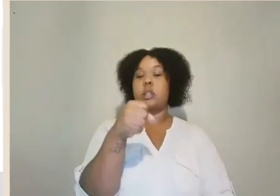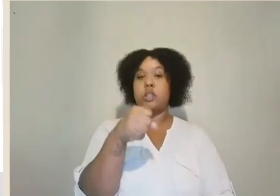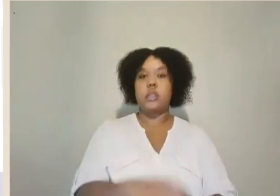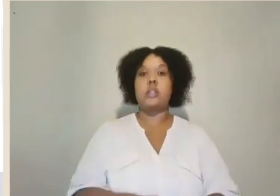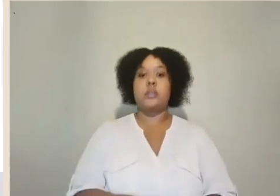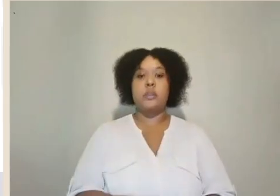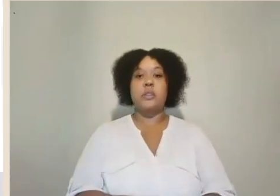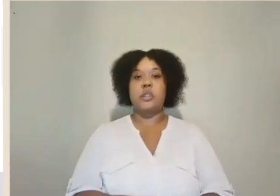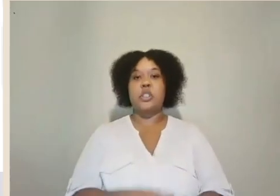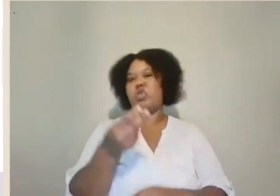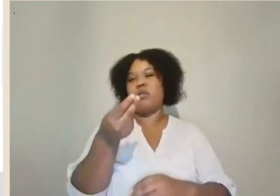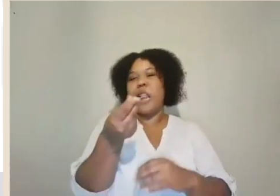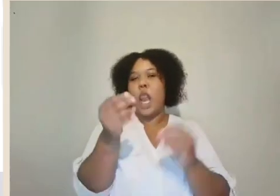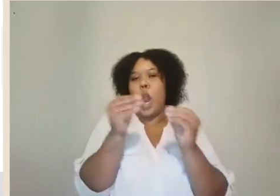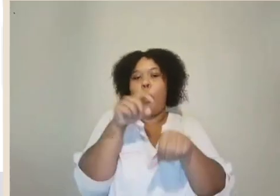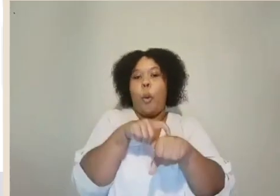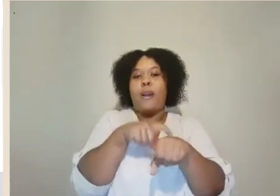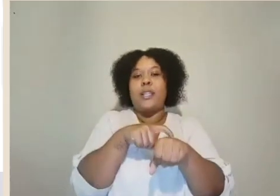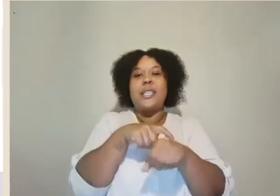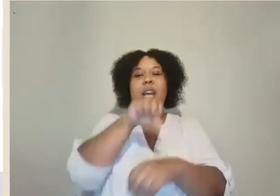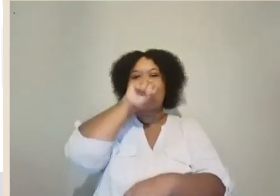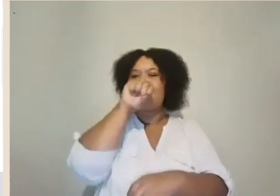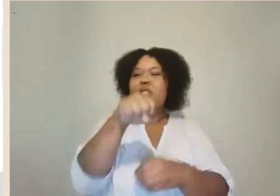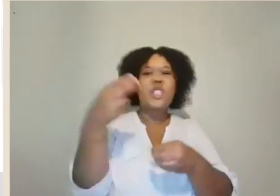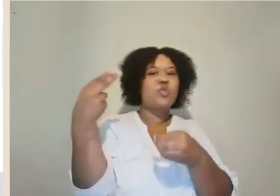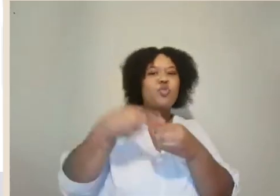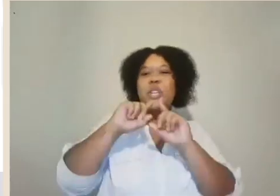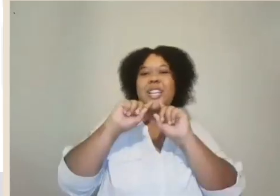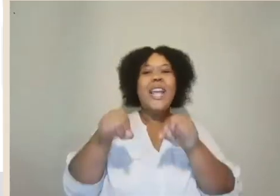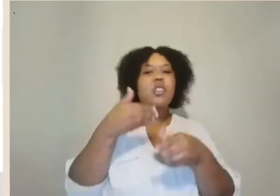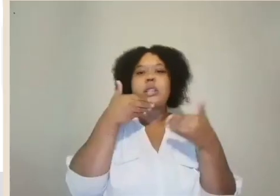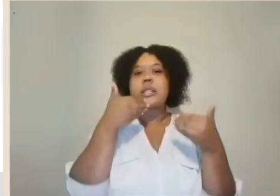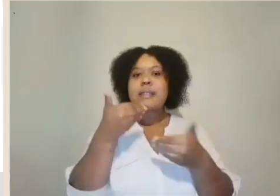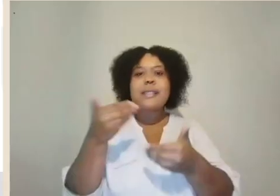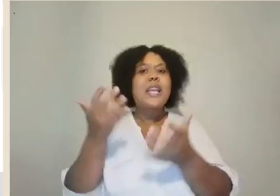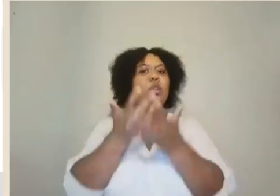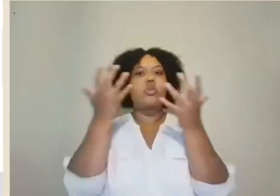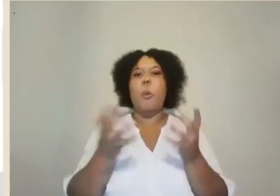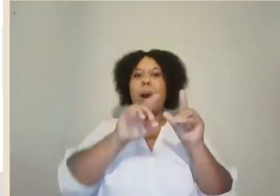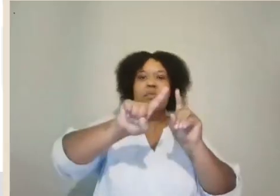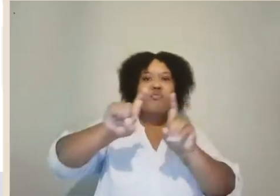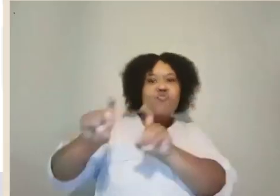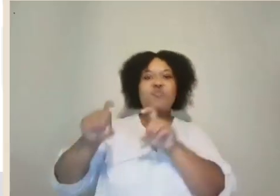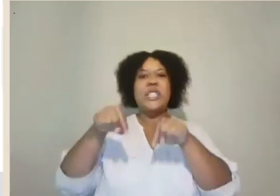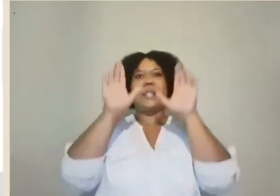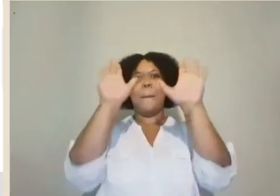Also going to give us 30 seconds here. Love the participation. Thank you so much for participating in the chat, participating in the survey. This is awesome.